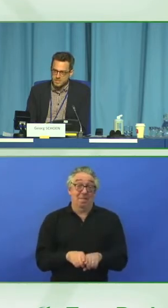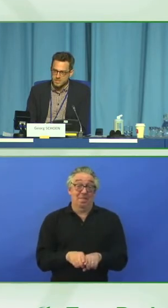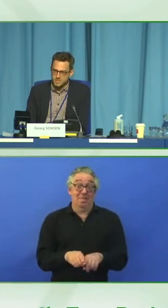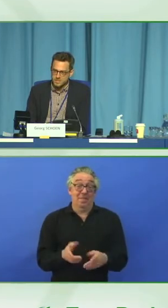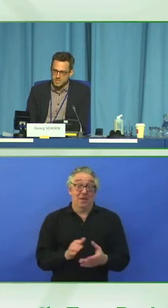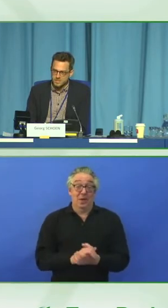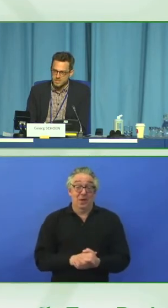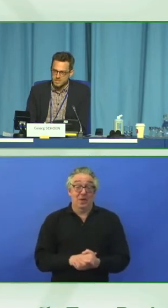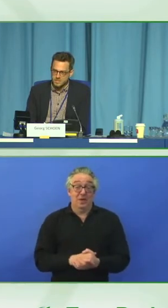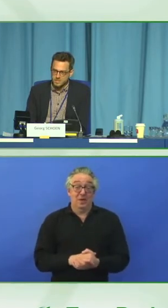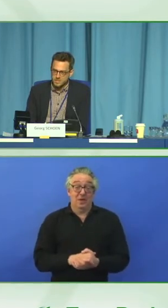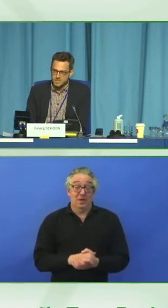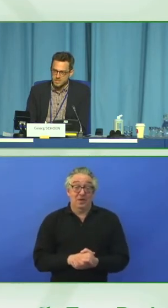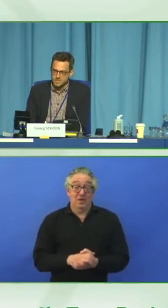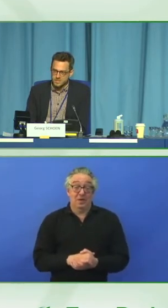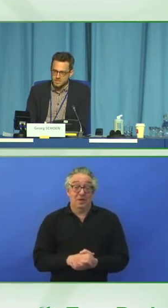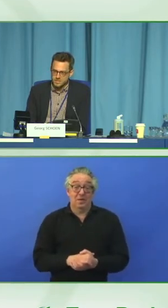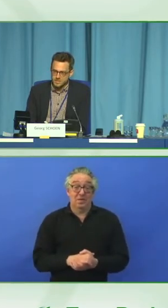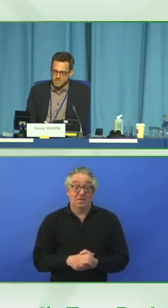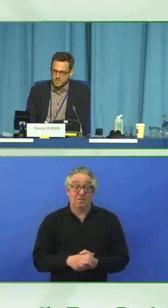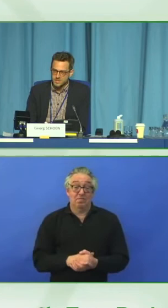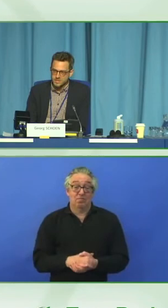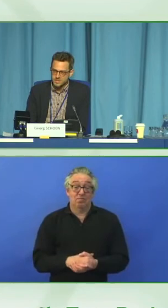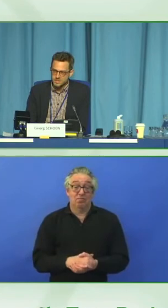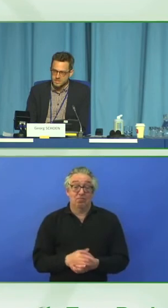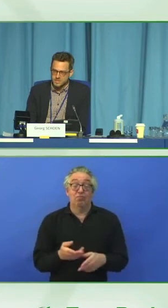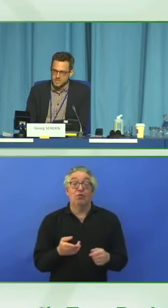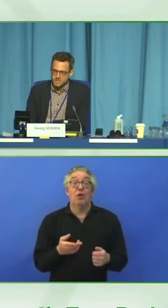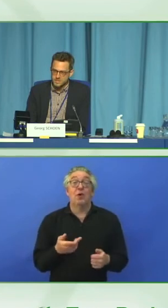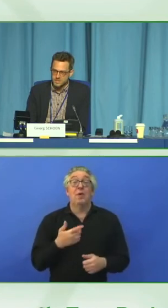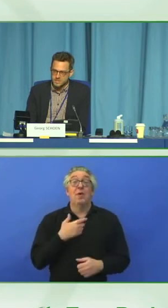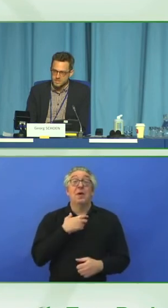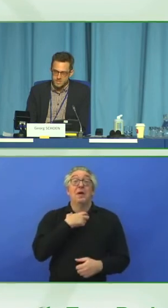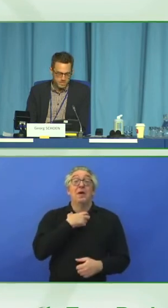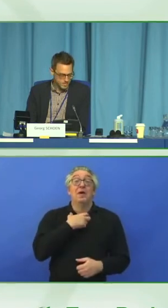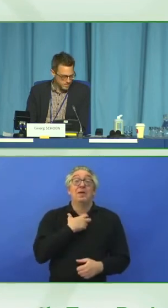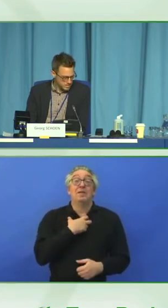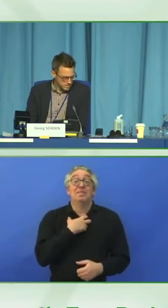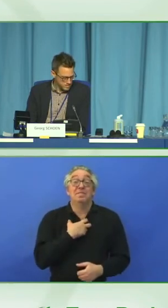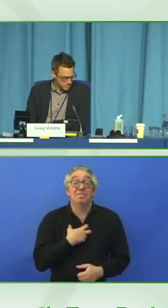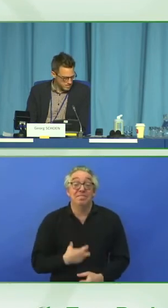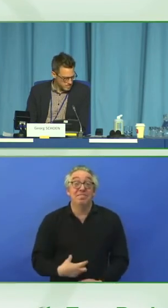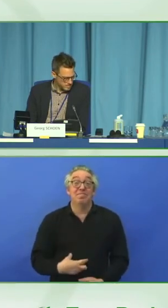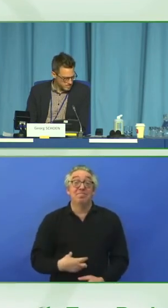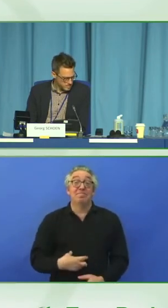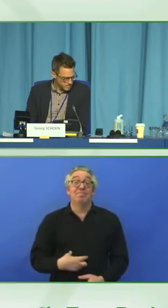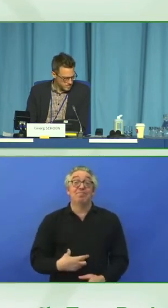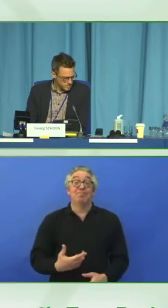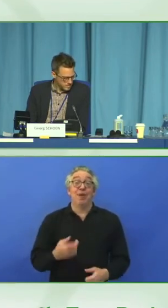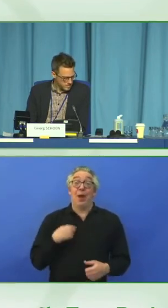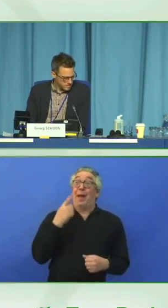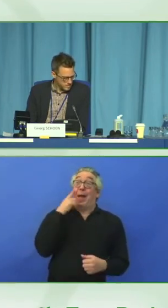You're bootstrapped for getting good human resources because you can't pay for them.